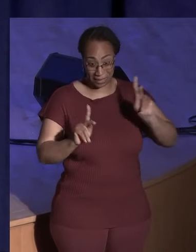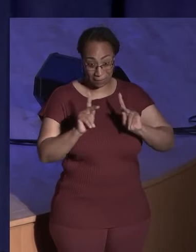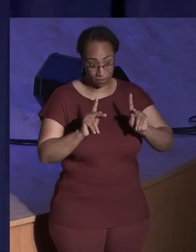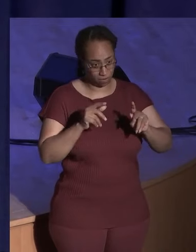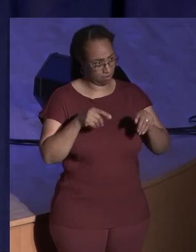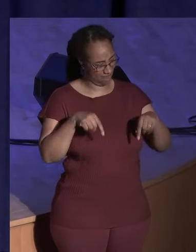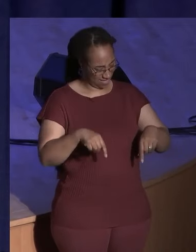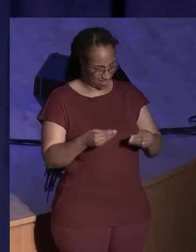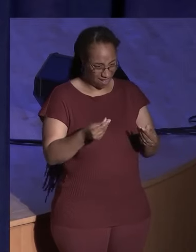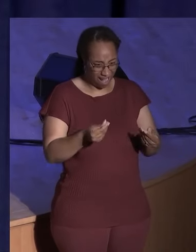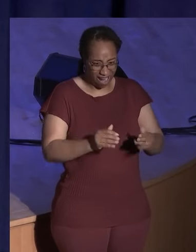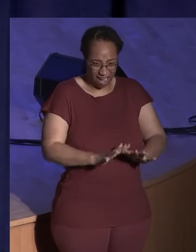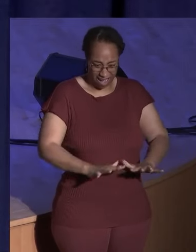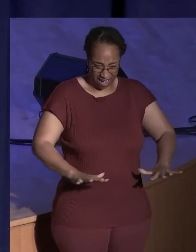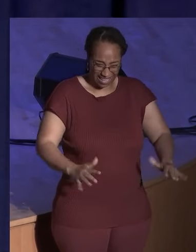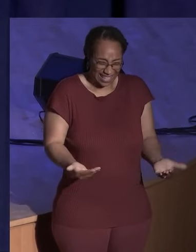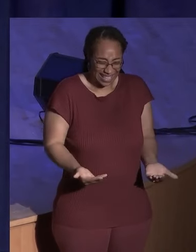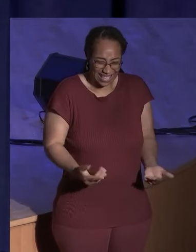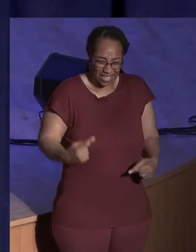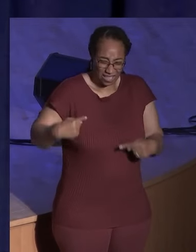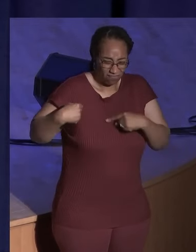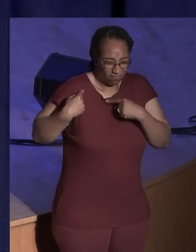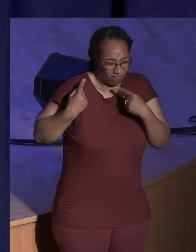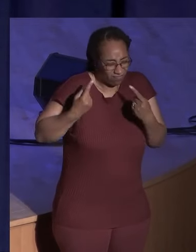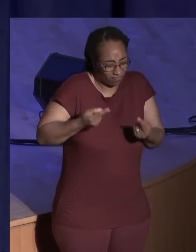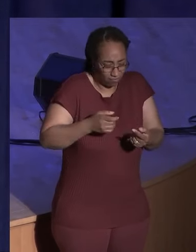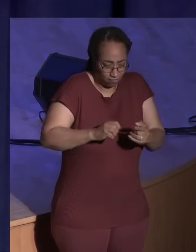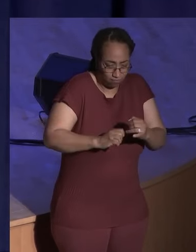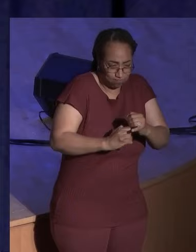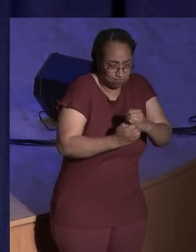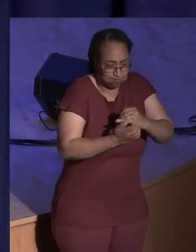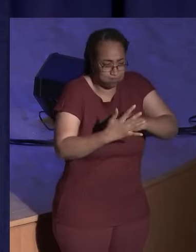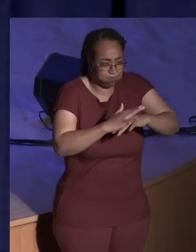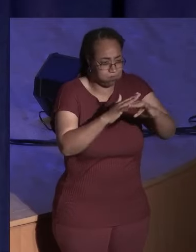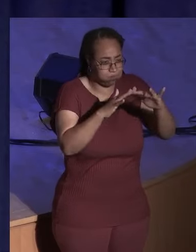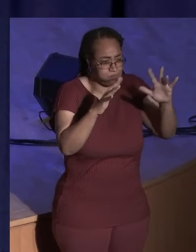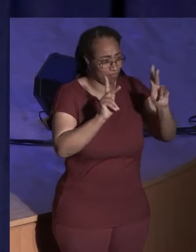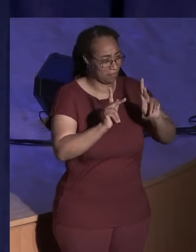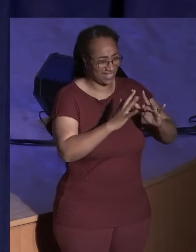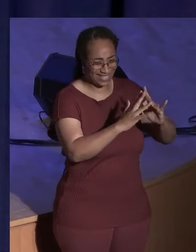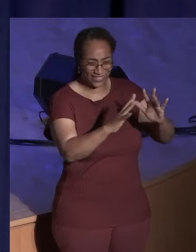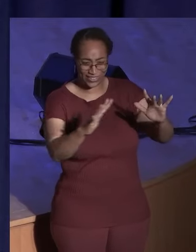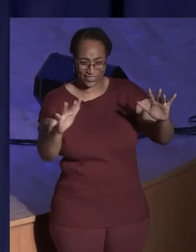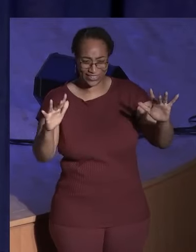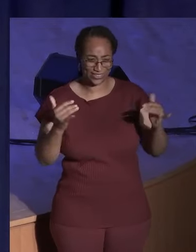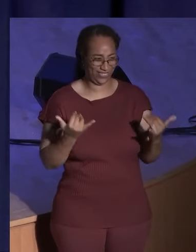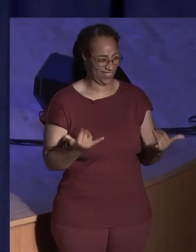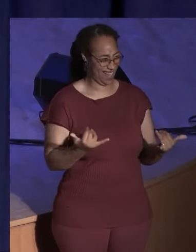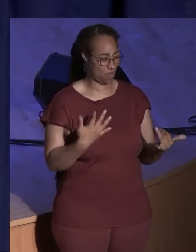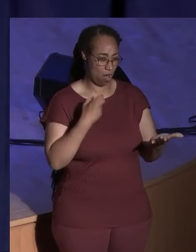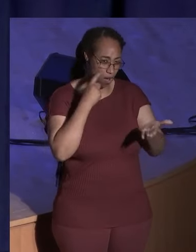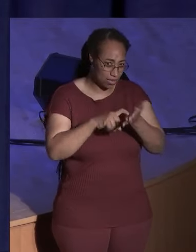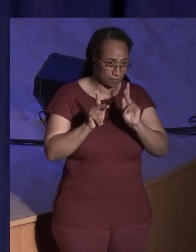the diverse and vibrant Native communities who make their home here today. We also acknowledge